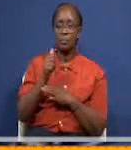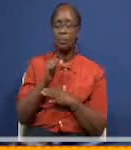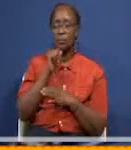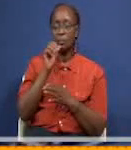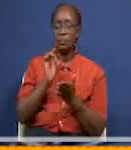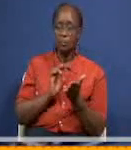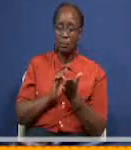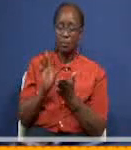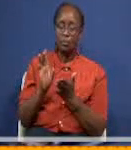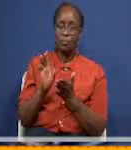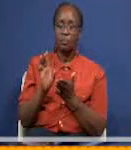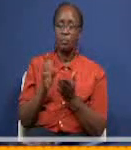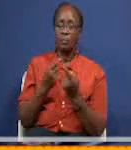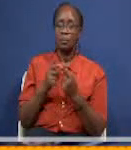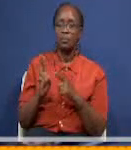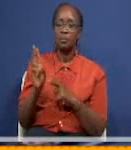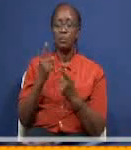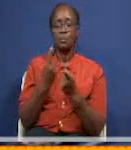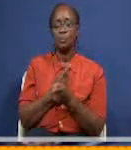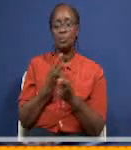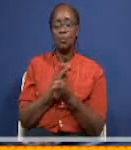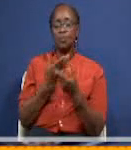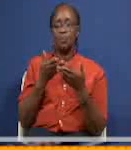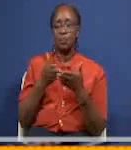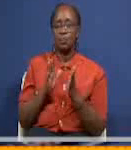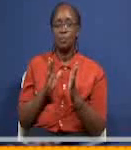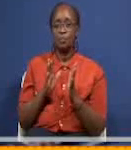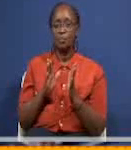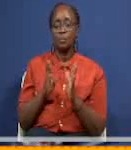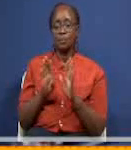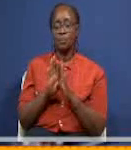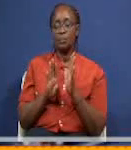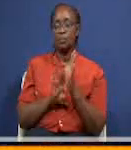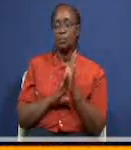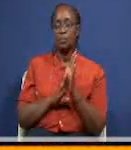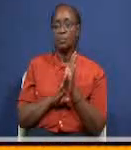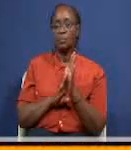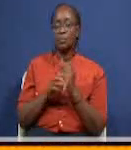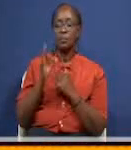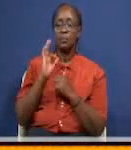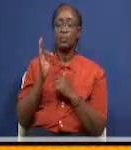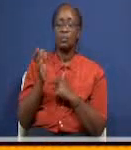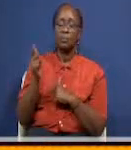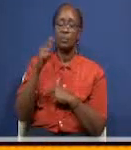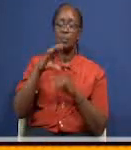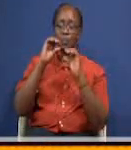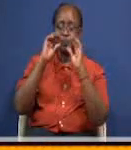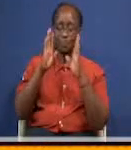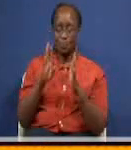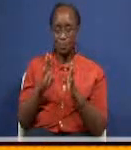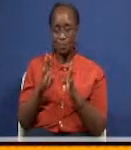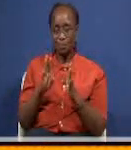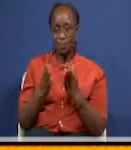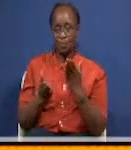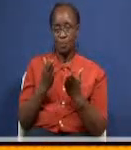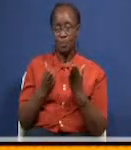mwebere kitin are bara tumire ntiro mwanya mwanya kinyacha bibilia. I am preaching today, Mr. Speaker. And may